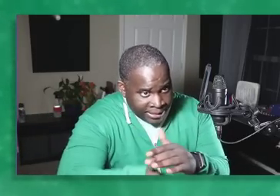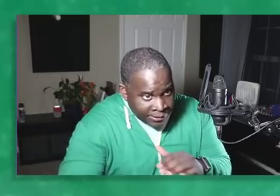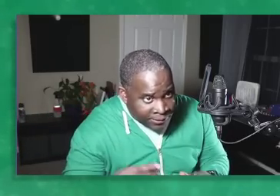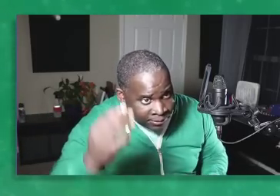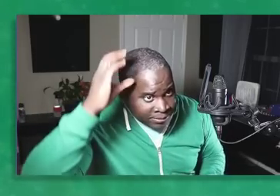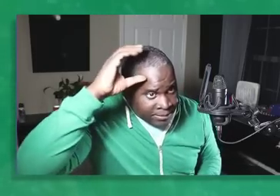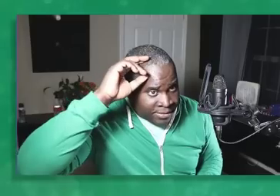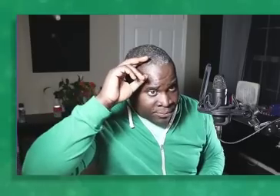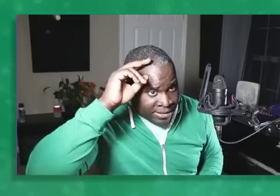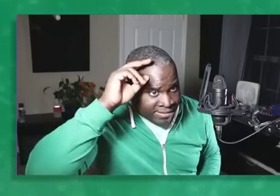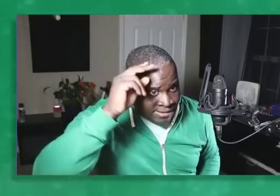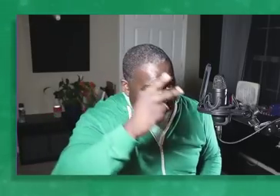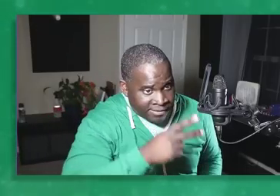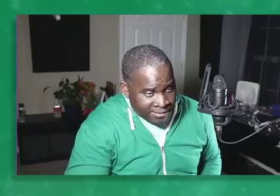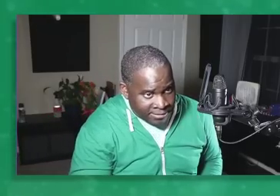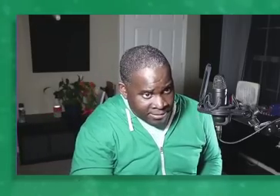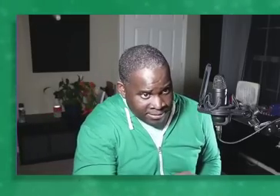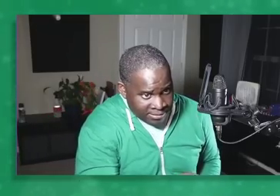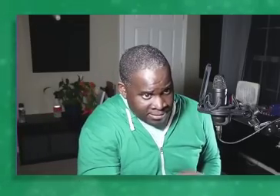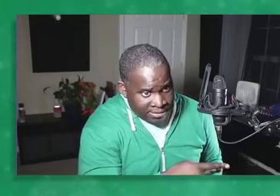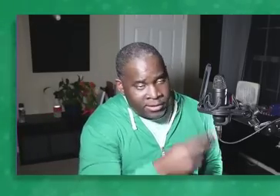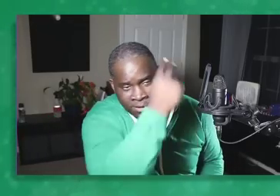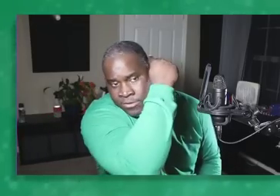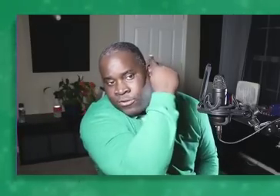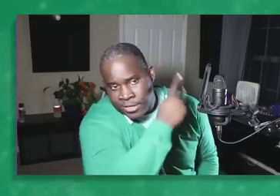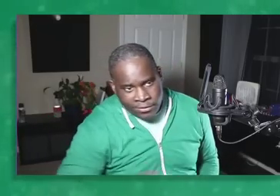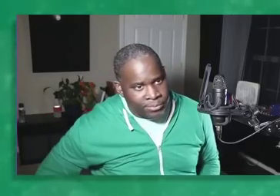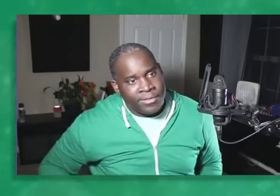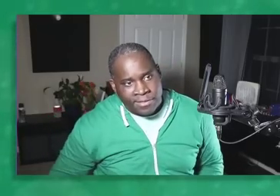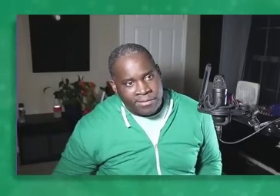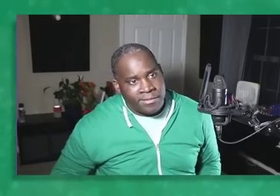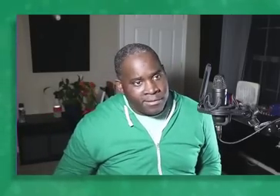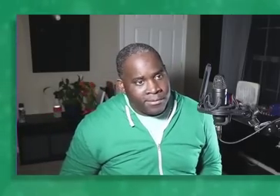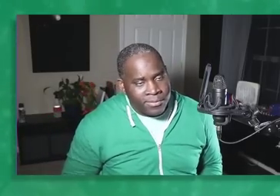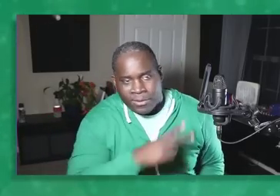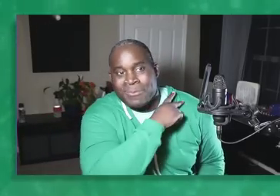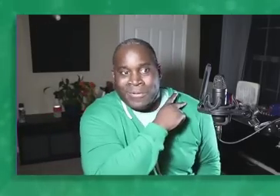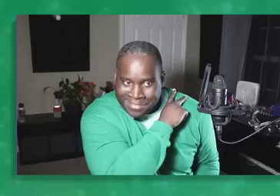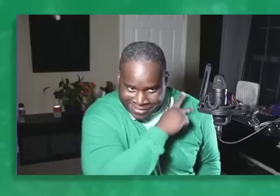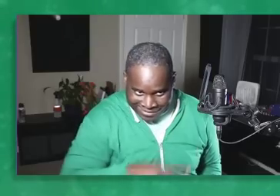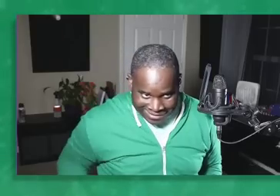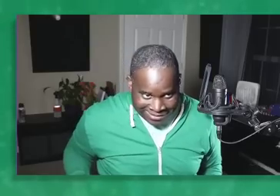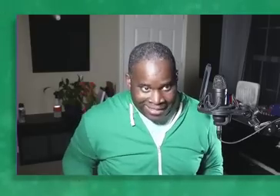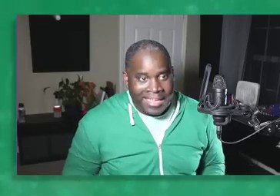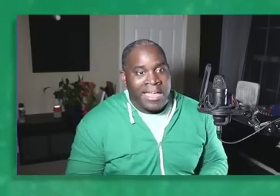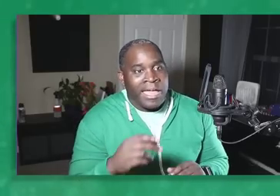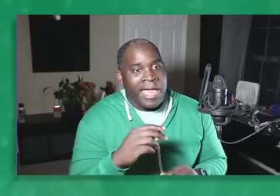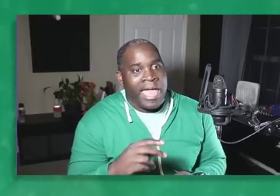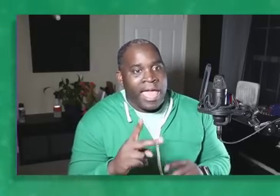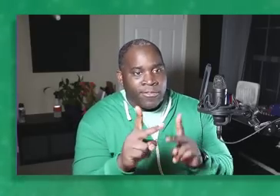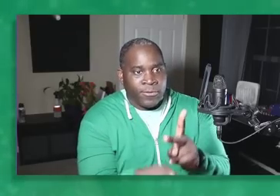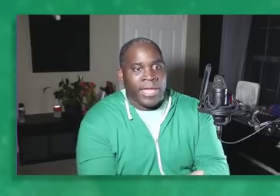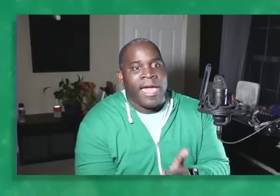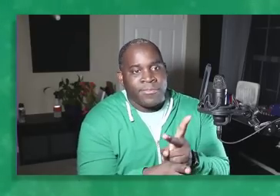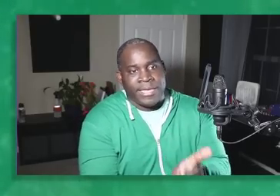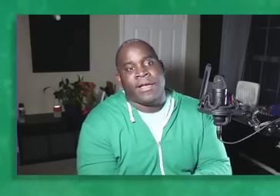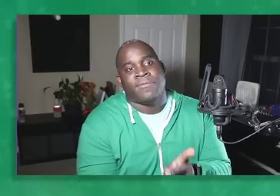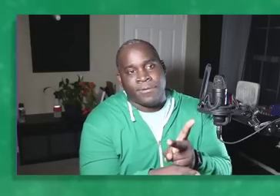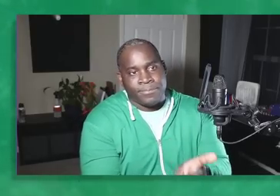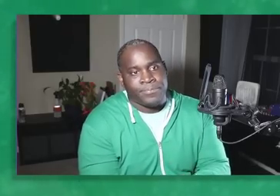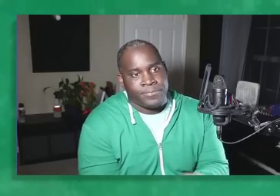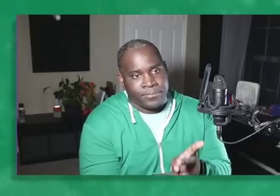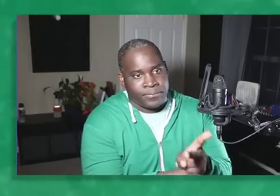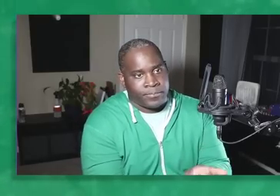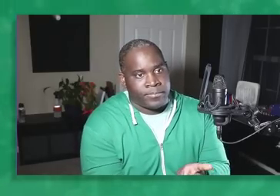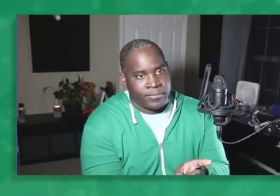she'll kill the princes. She'll kill the princesses. The princes. So we have to be